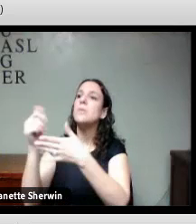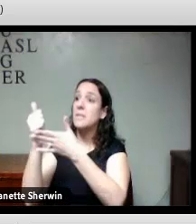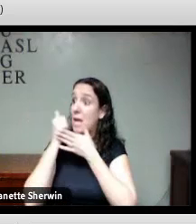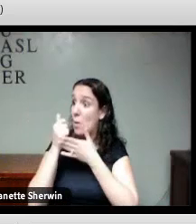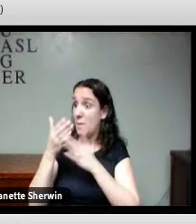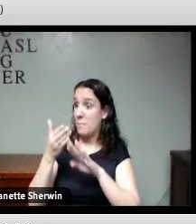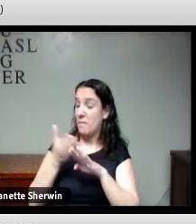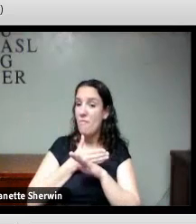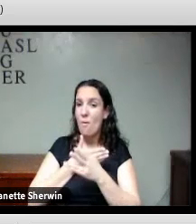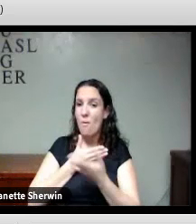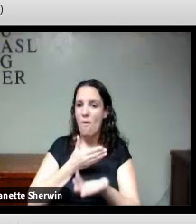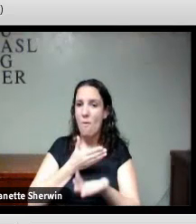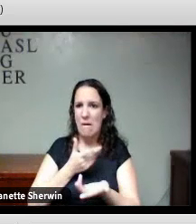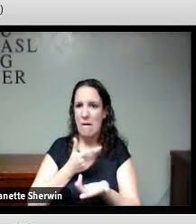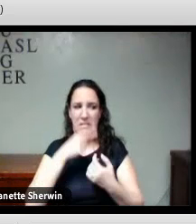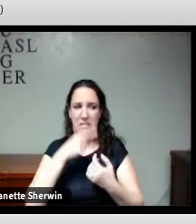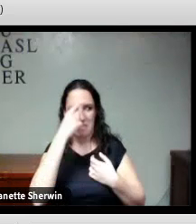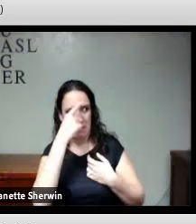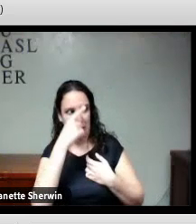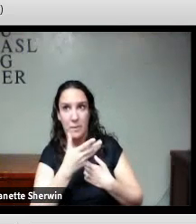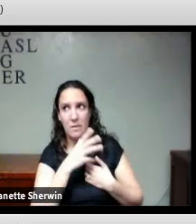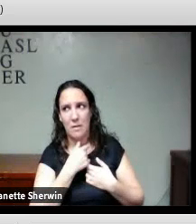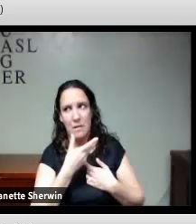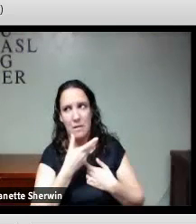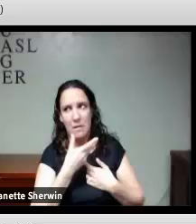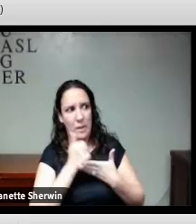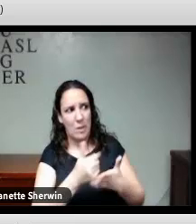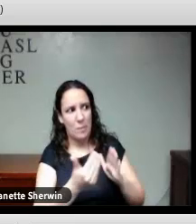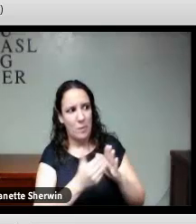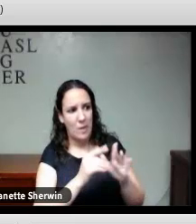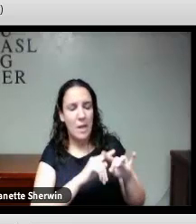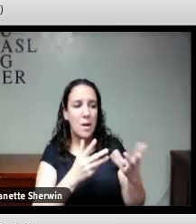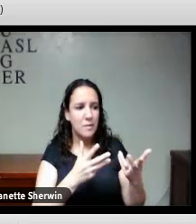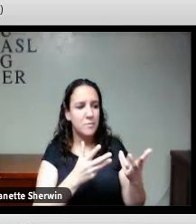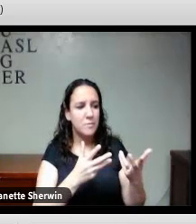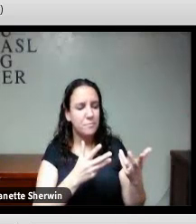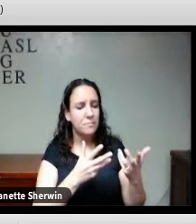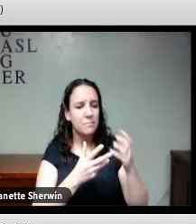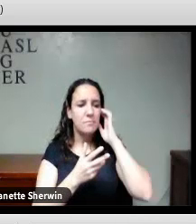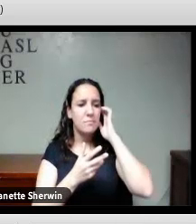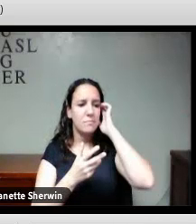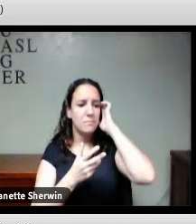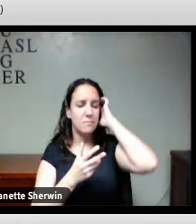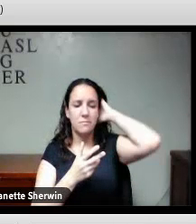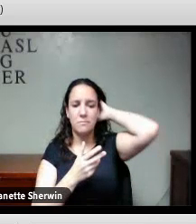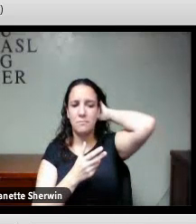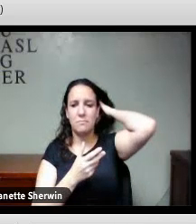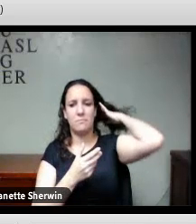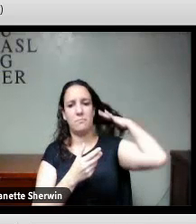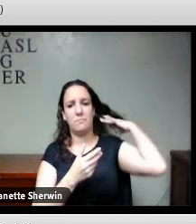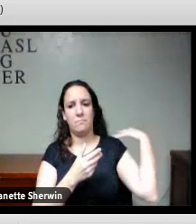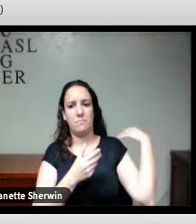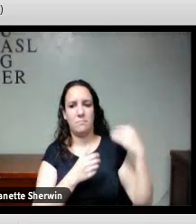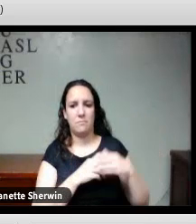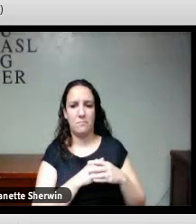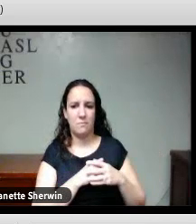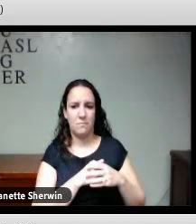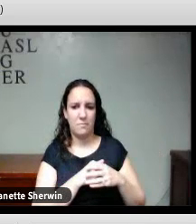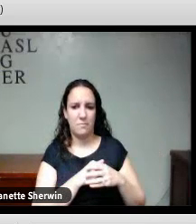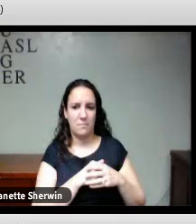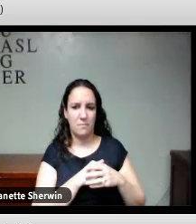I don't need any more angry patrons. But you know what? Chances of them being as angry the next time, unless it happens all the time and they just can't